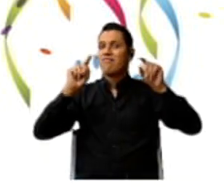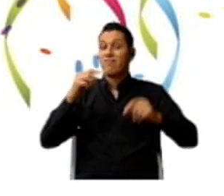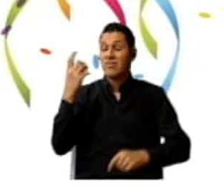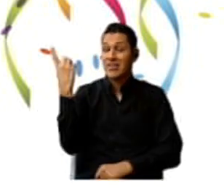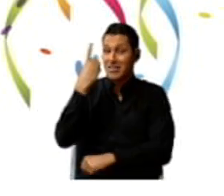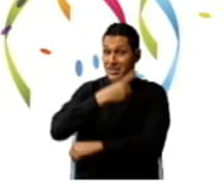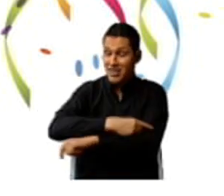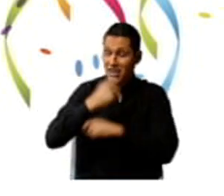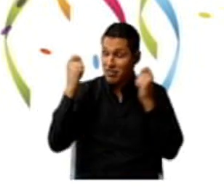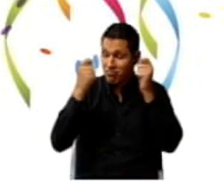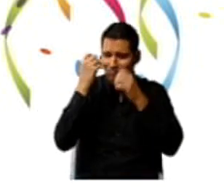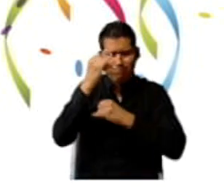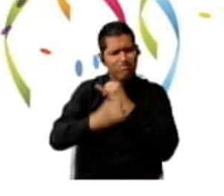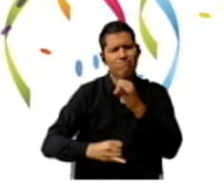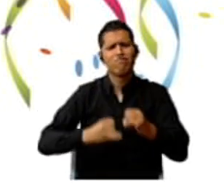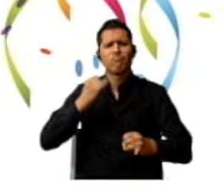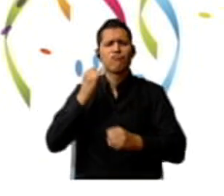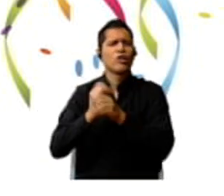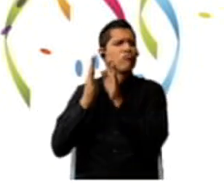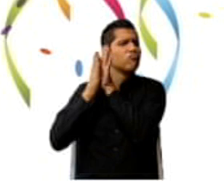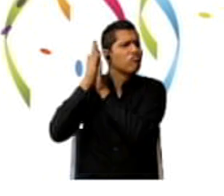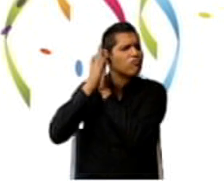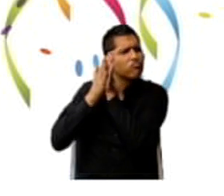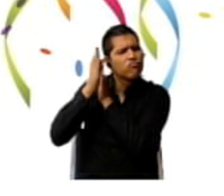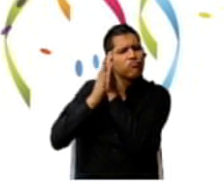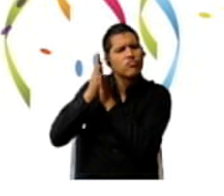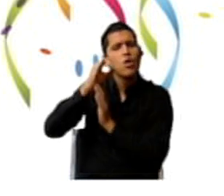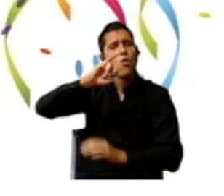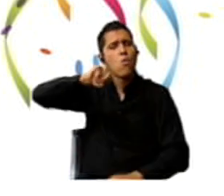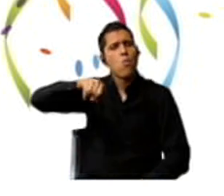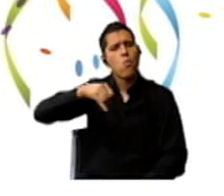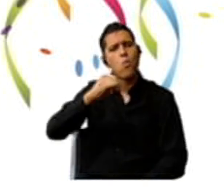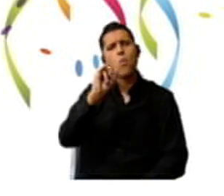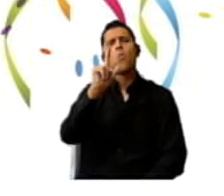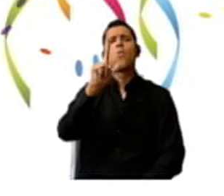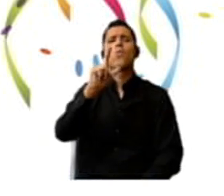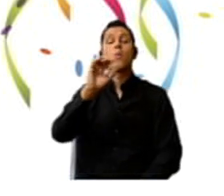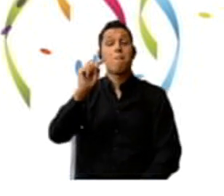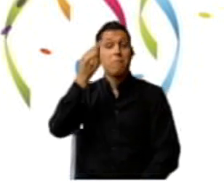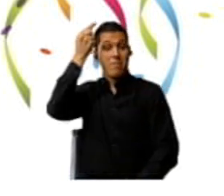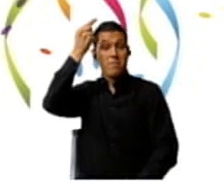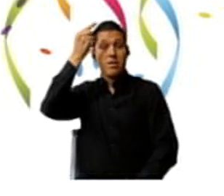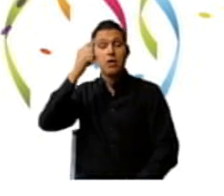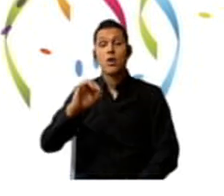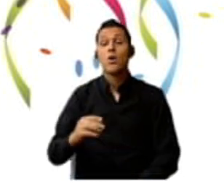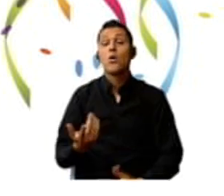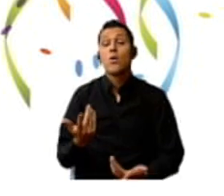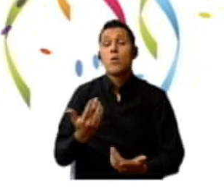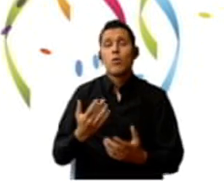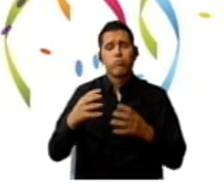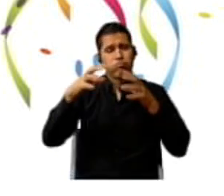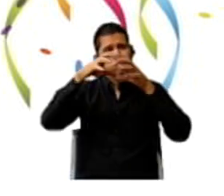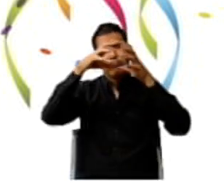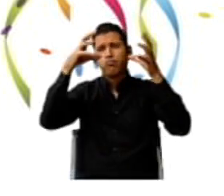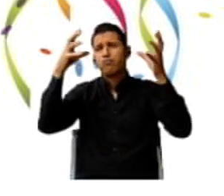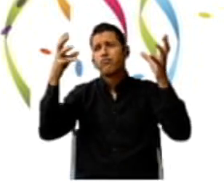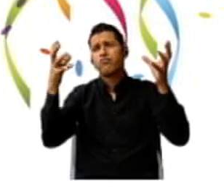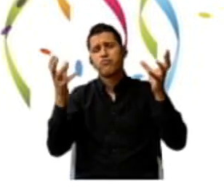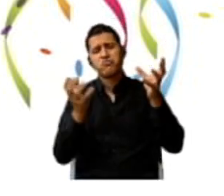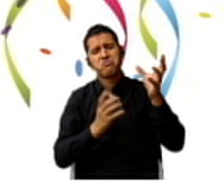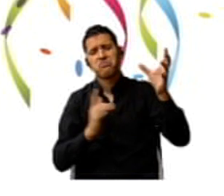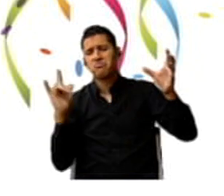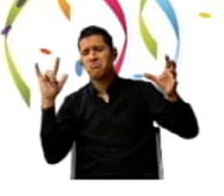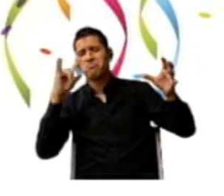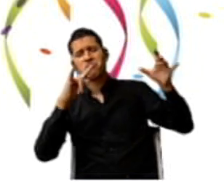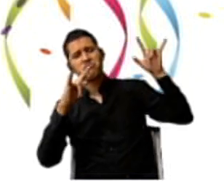They celebrate International Reggae Day every July the 1st. Musicians from all over the world go to